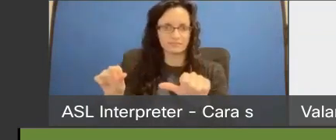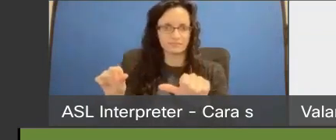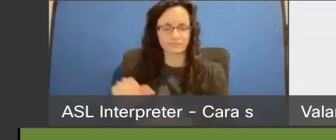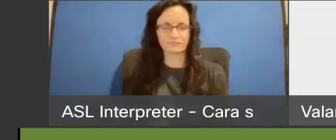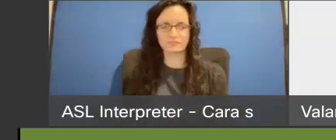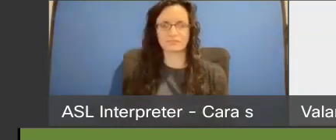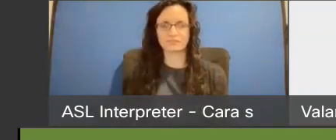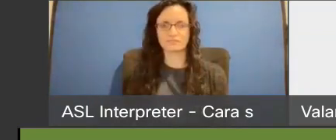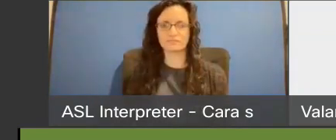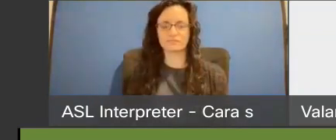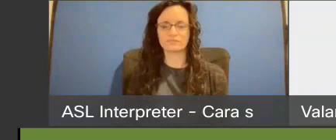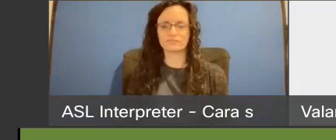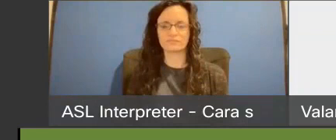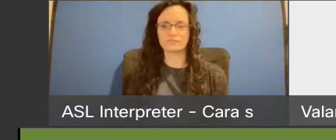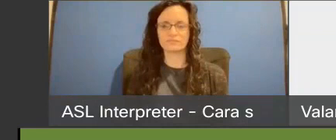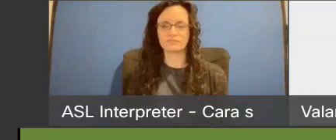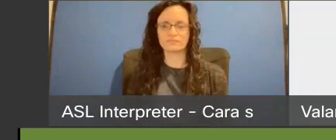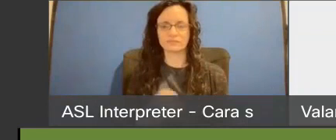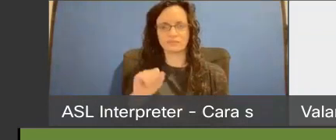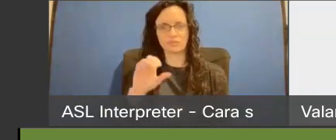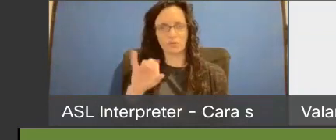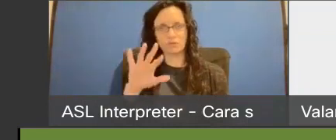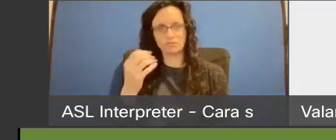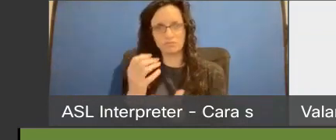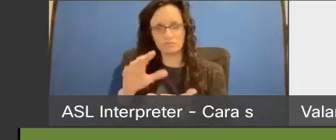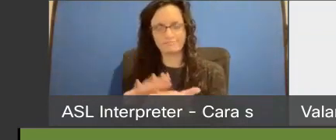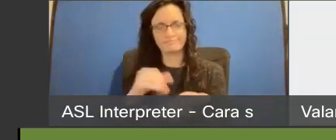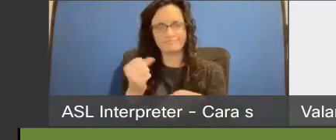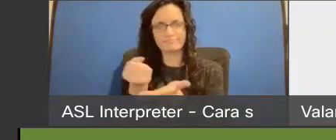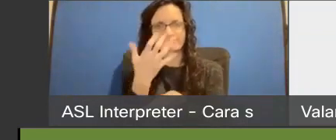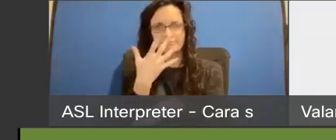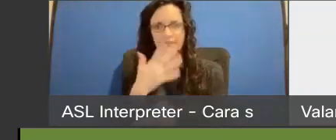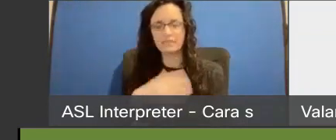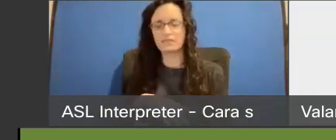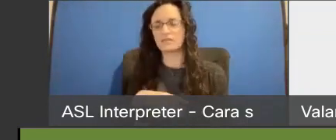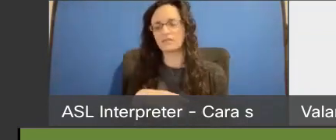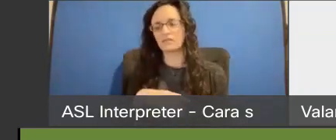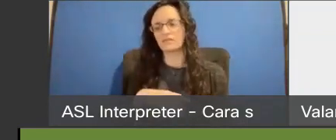So the taking the pills, the actual,